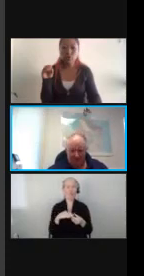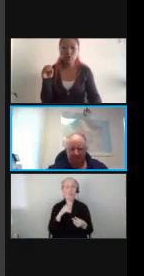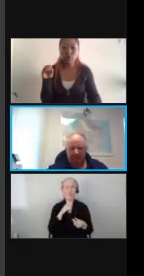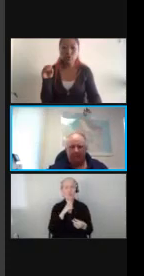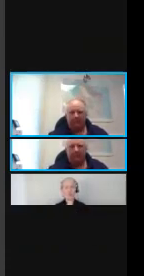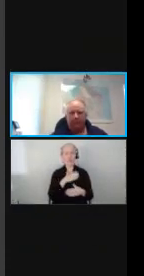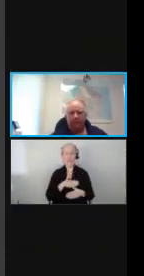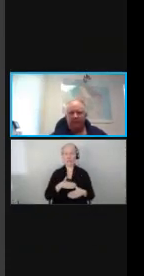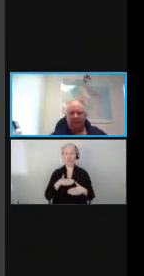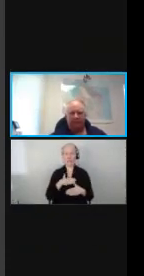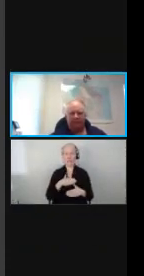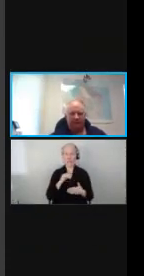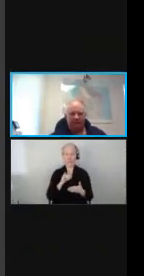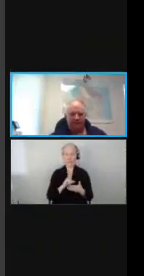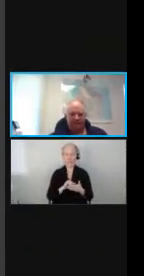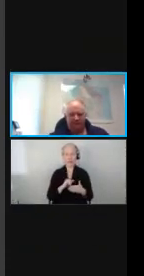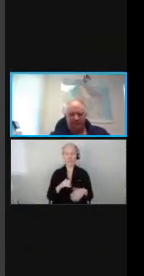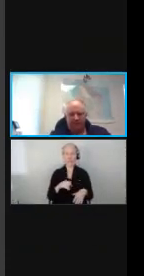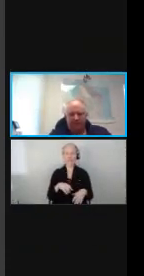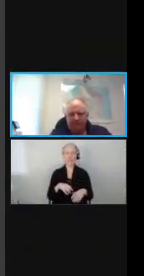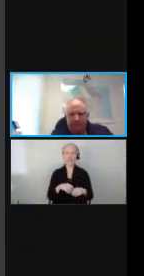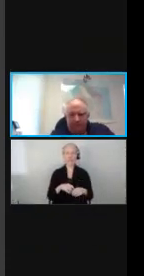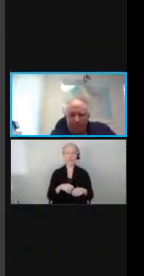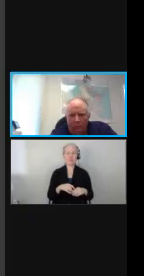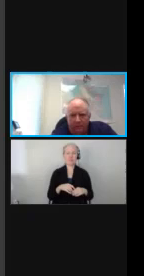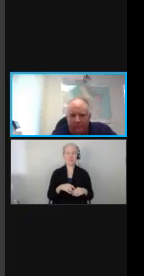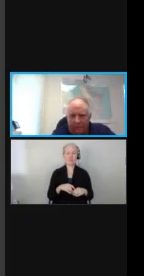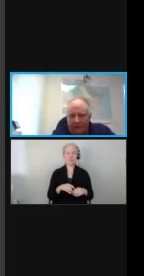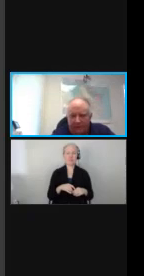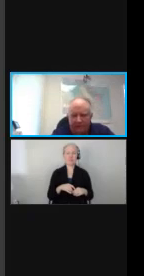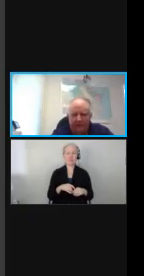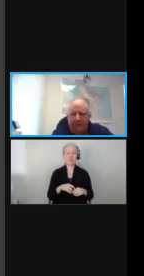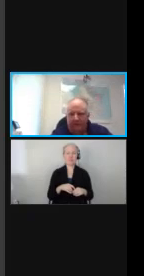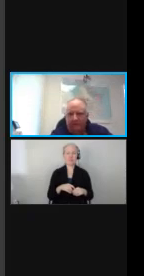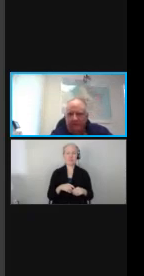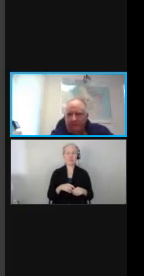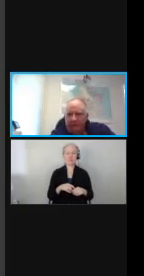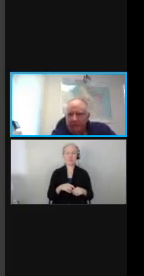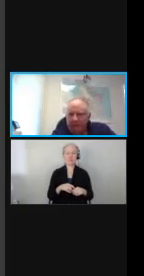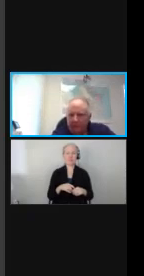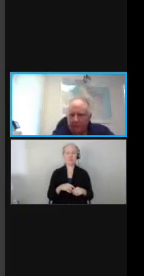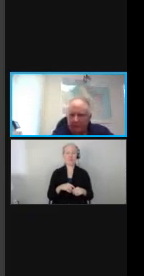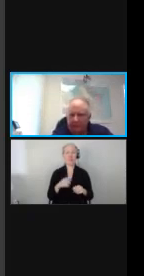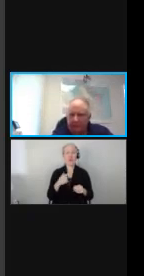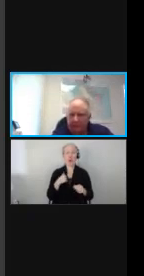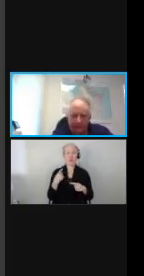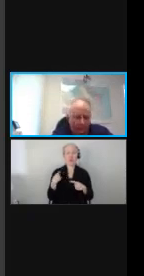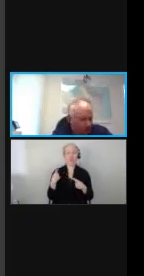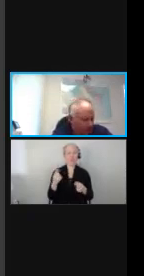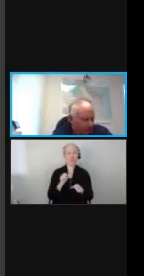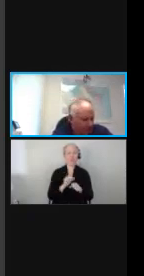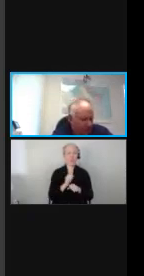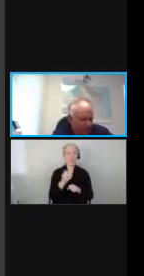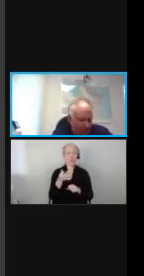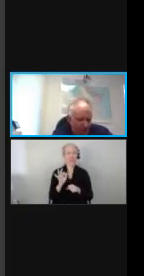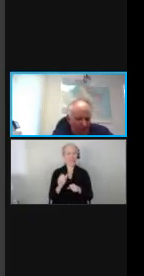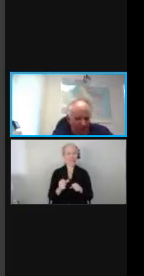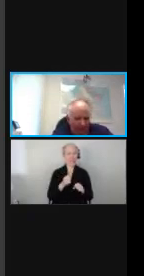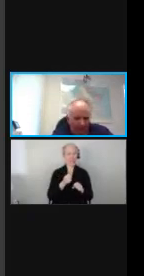going to start with an apology. I'm worked for about 19 years in NASA, but I retired 4 years